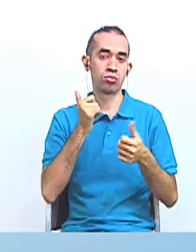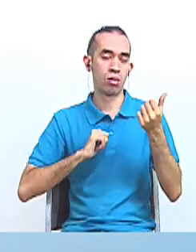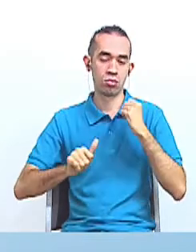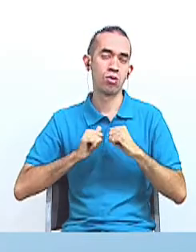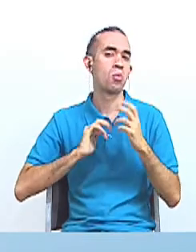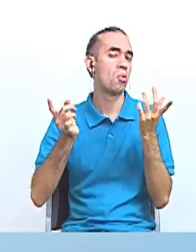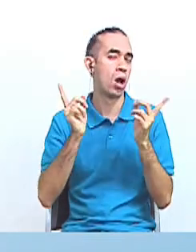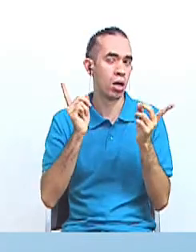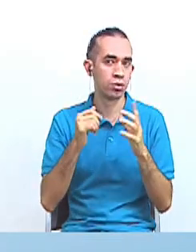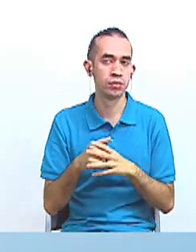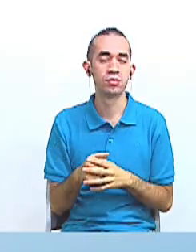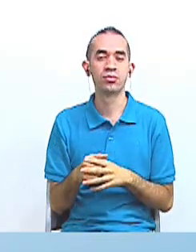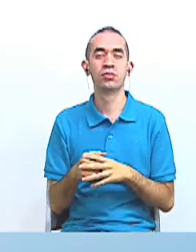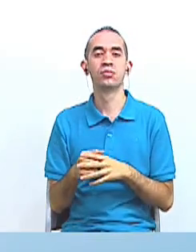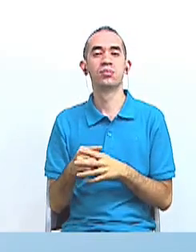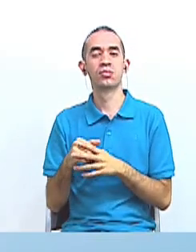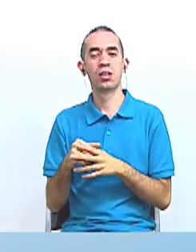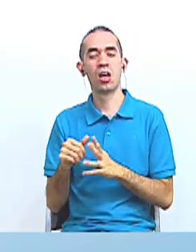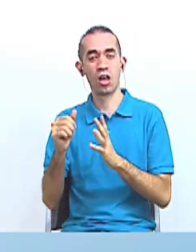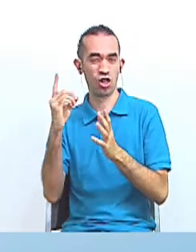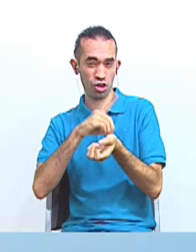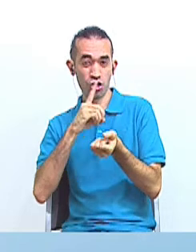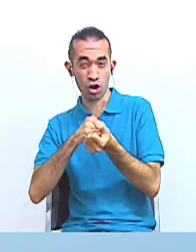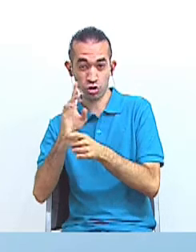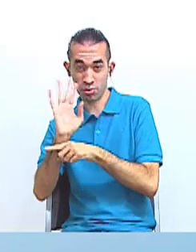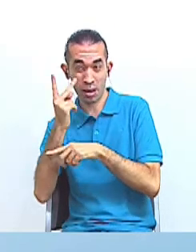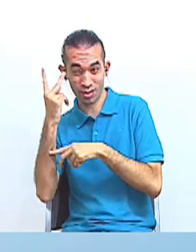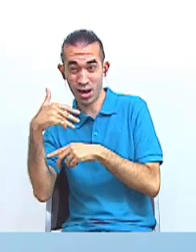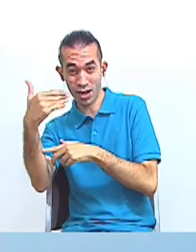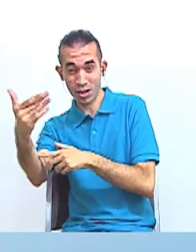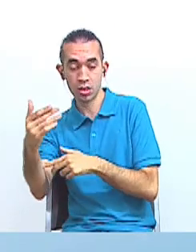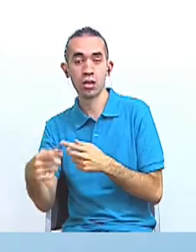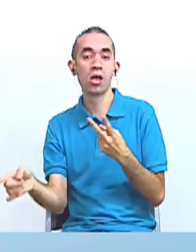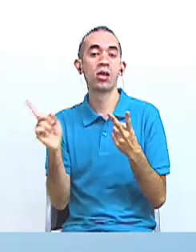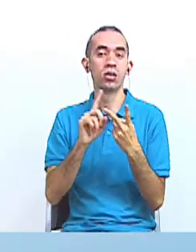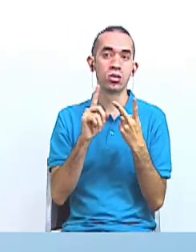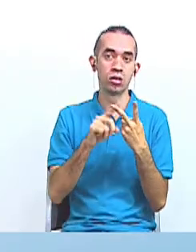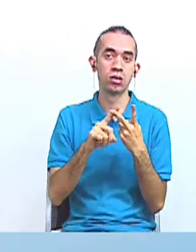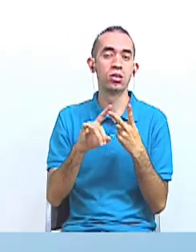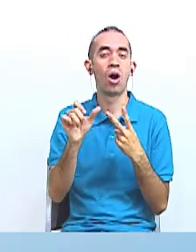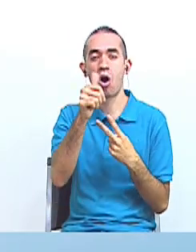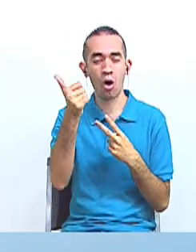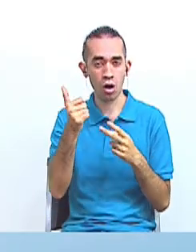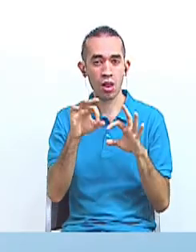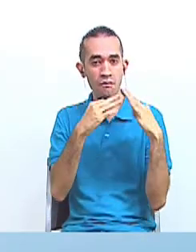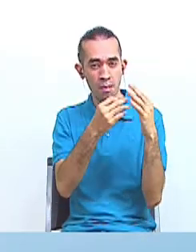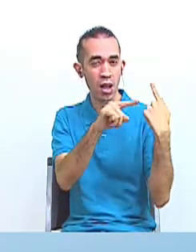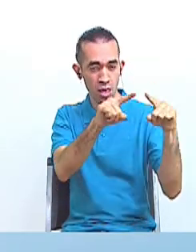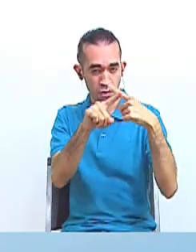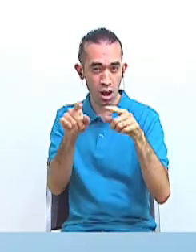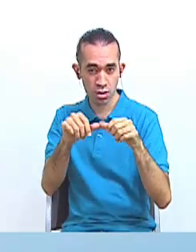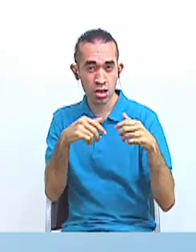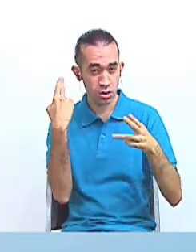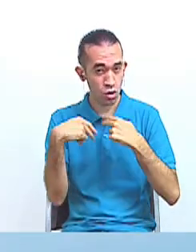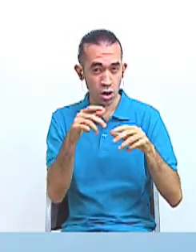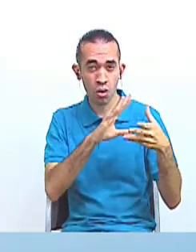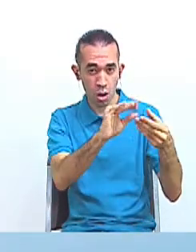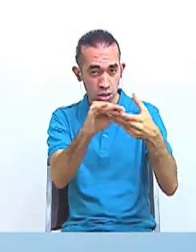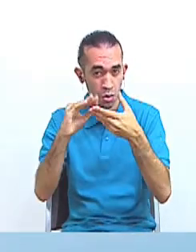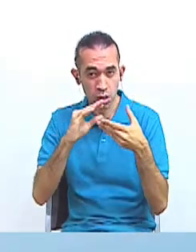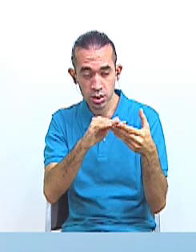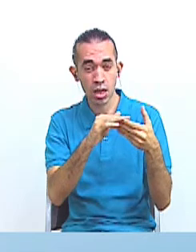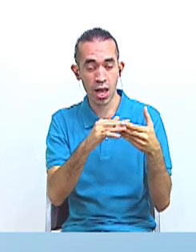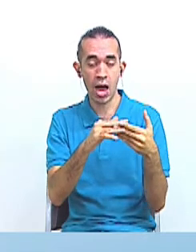acted. She acted in Grey's Anatomy and in Modern Family in 2015. She won the